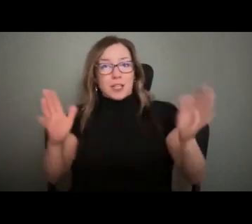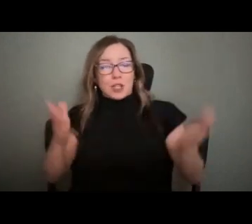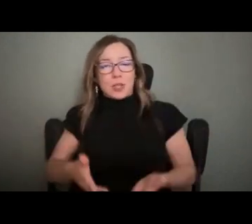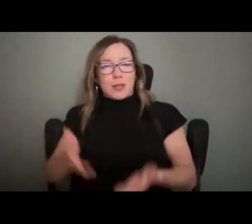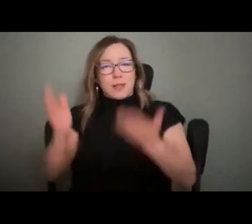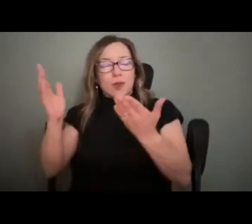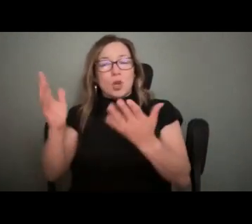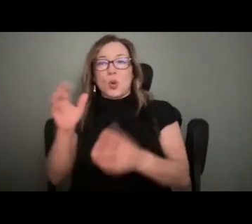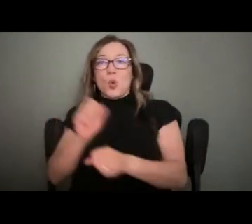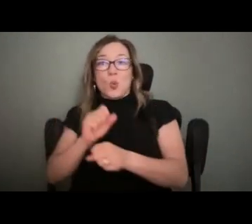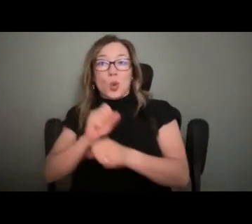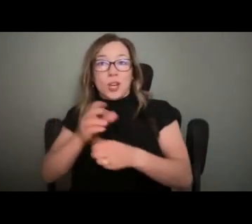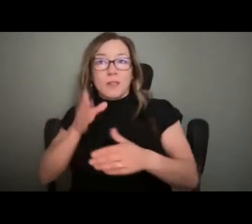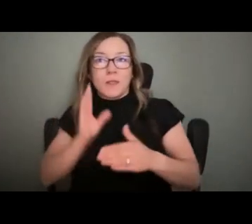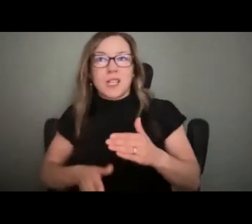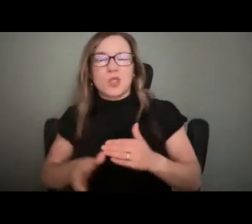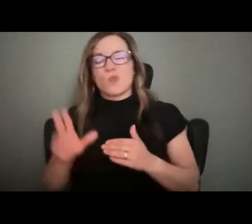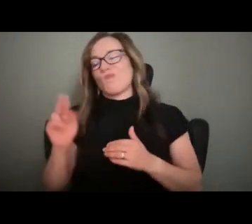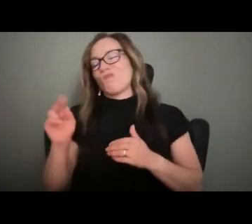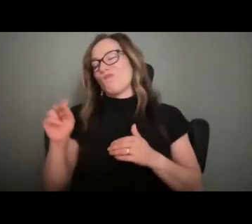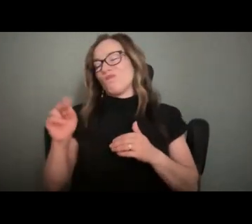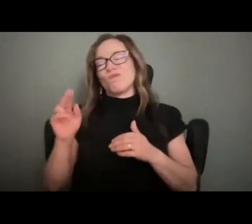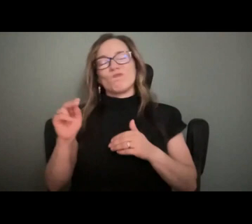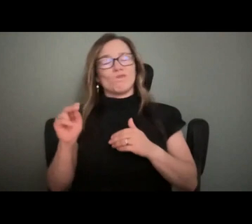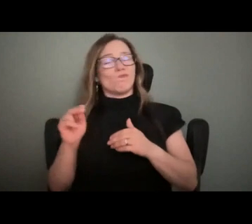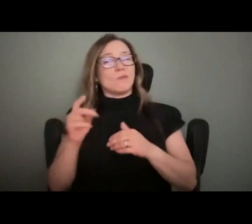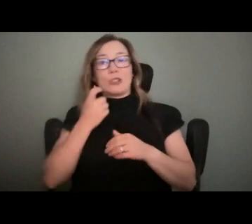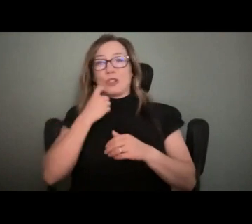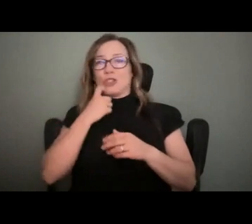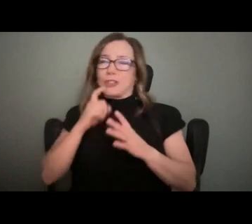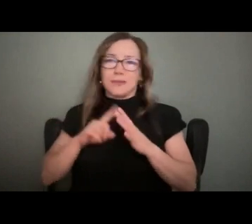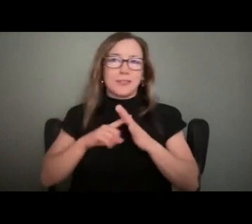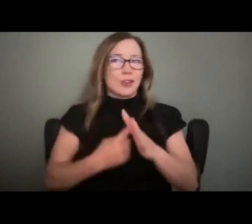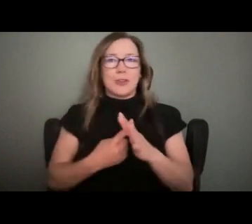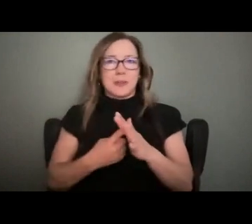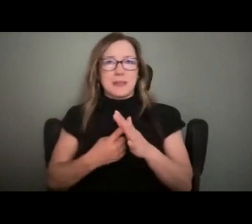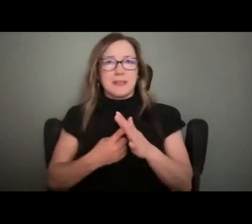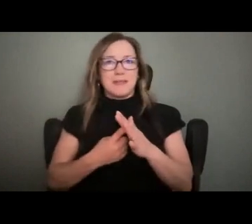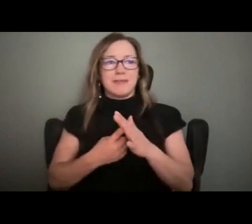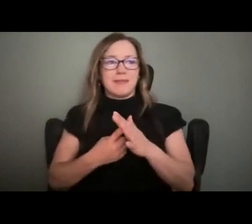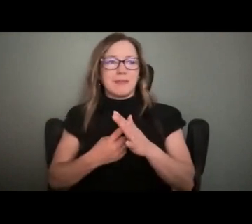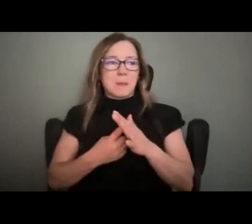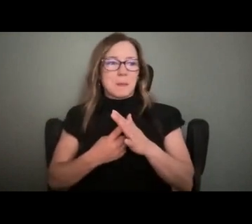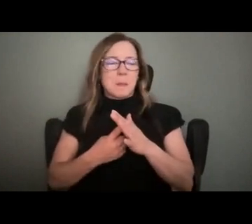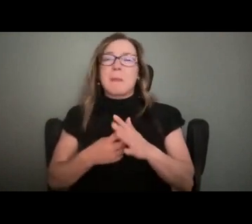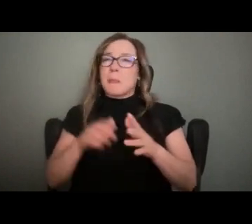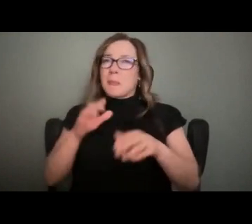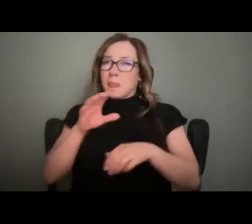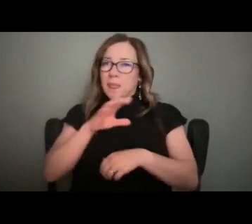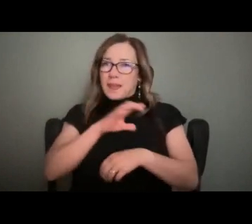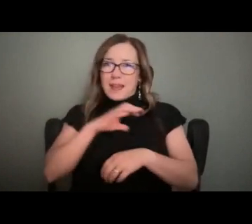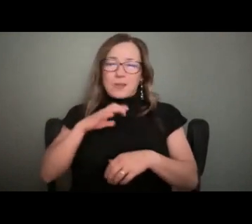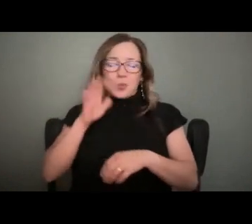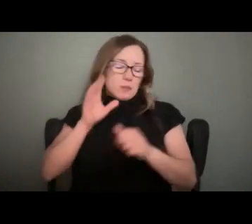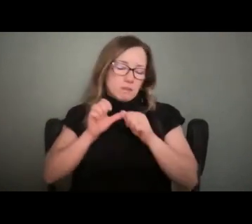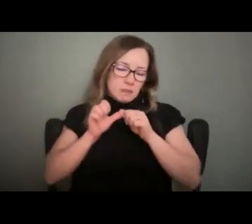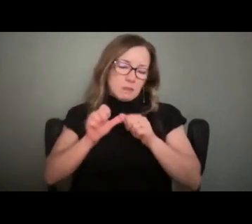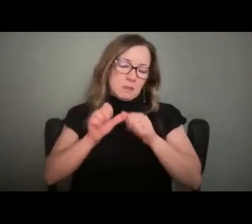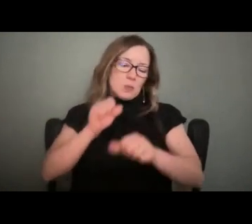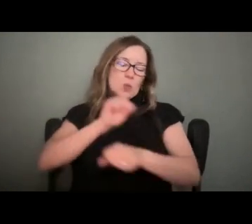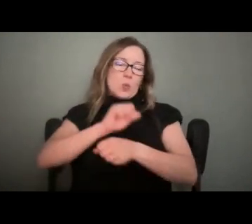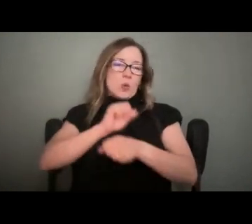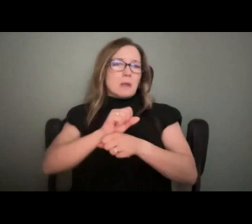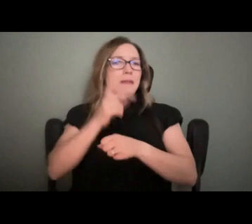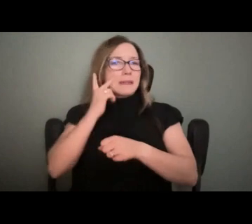is far from done. In fact, it's just beginning. The councils will continue their work to see that the strategy